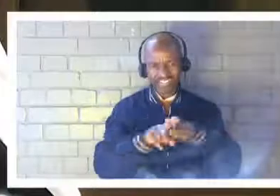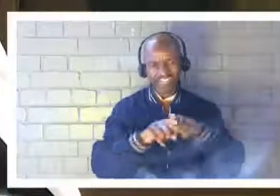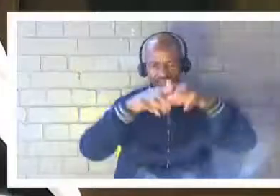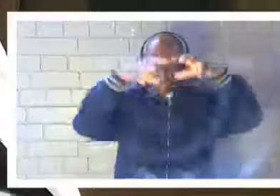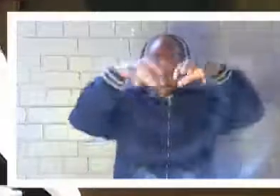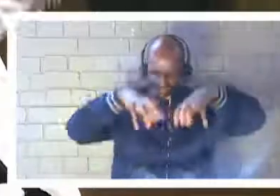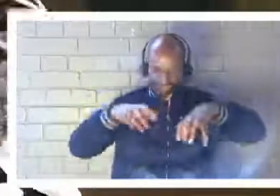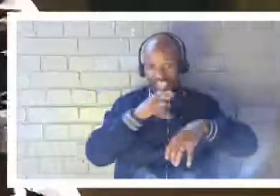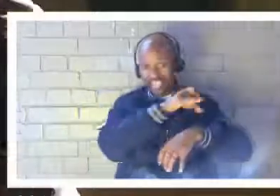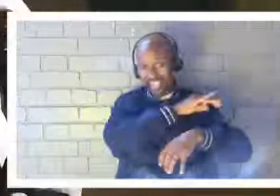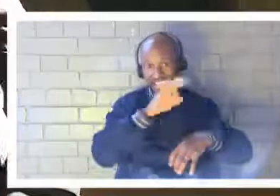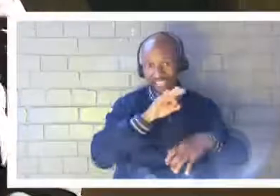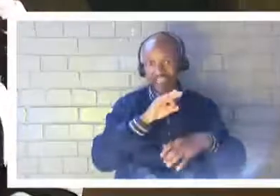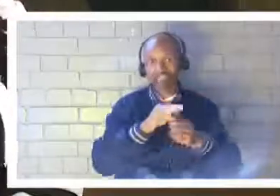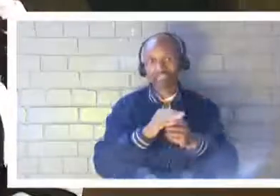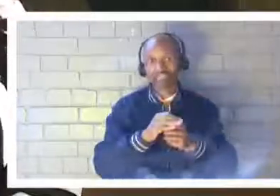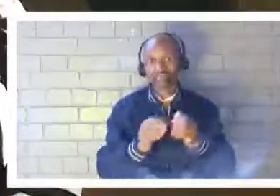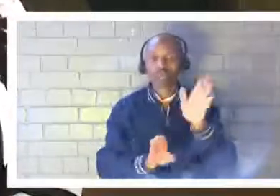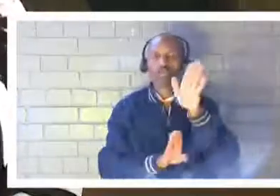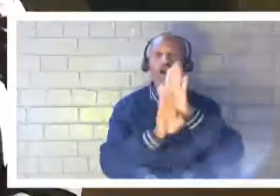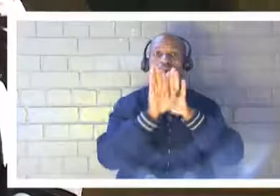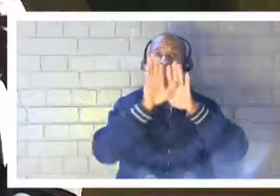you go up, the rain comes down.